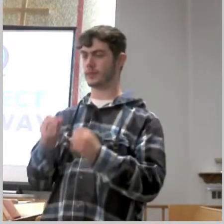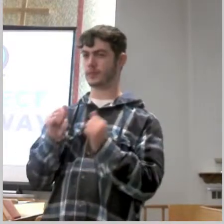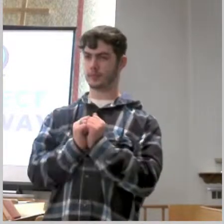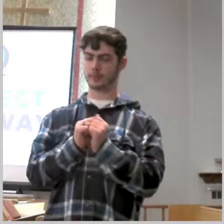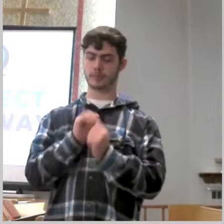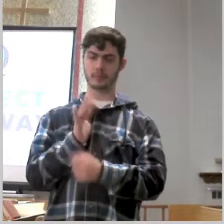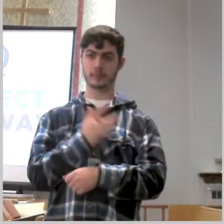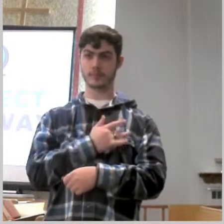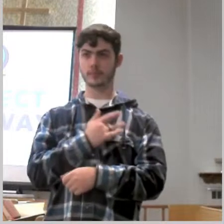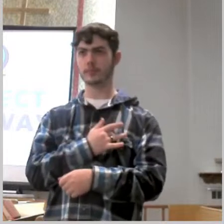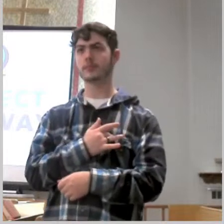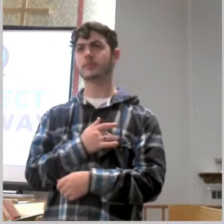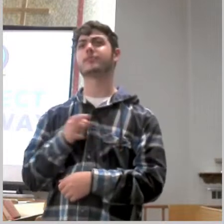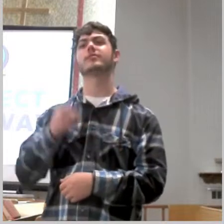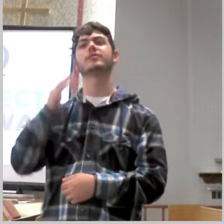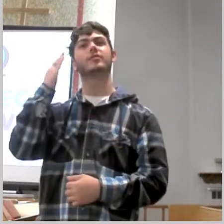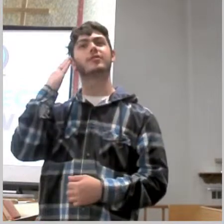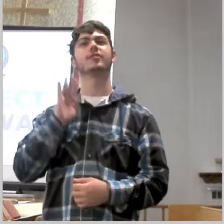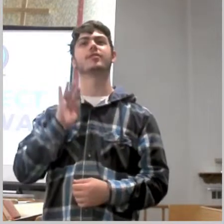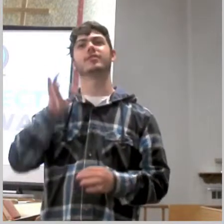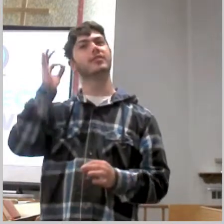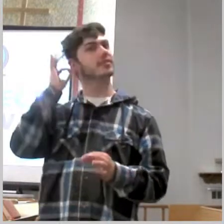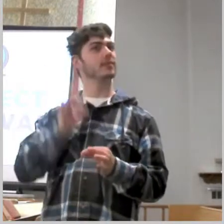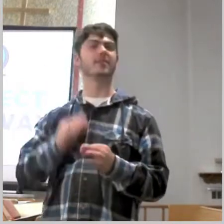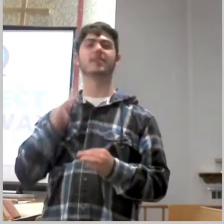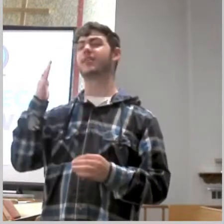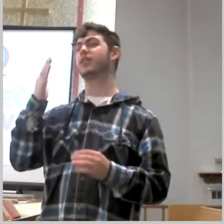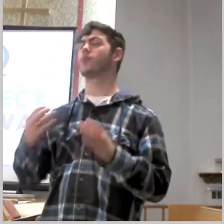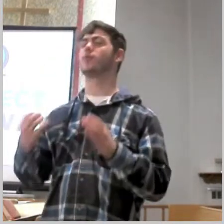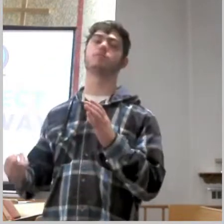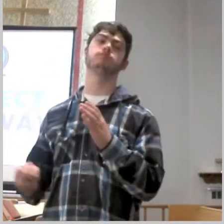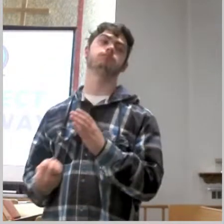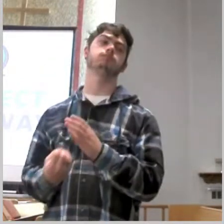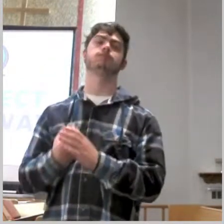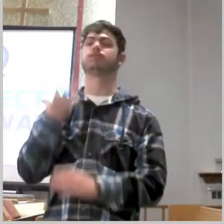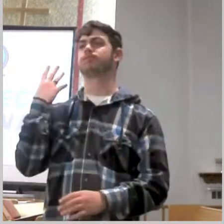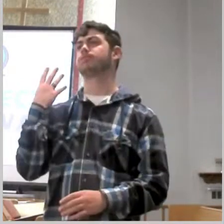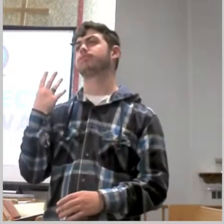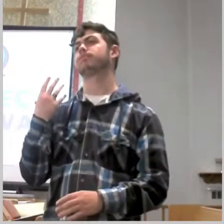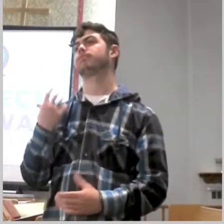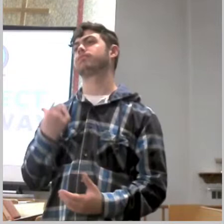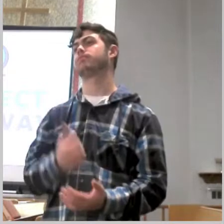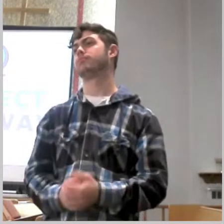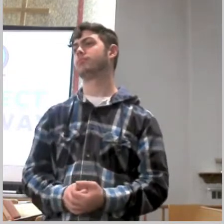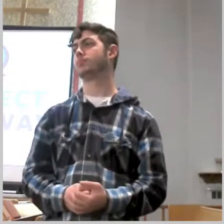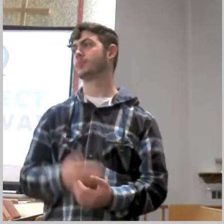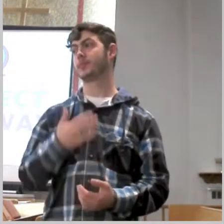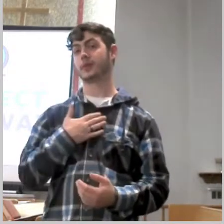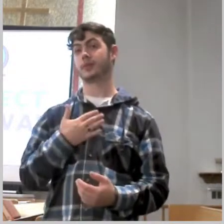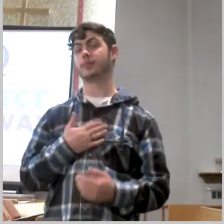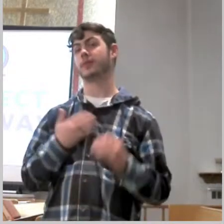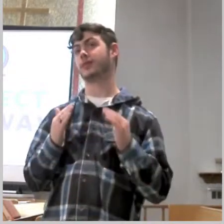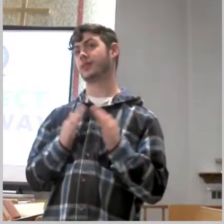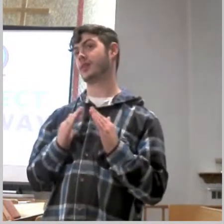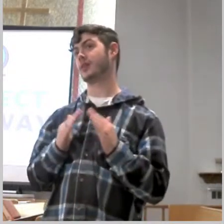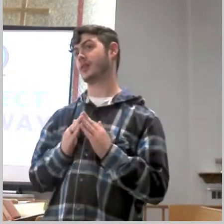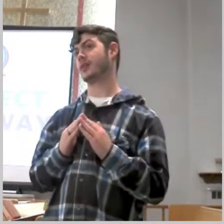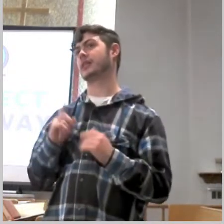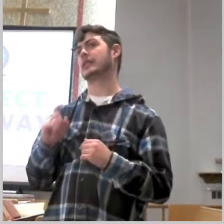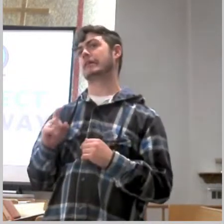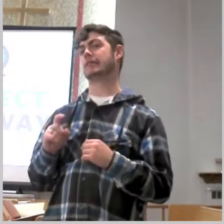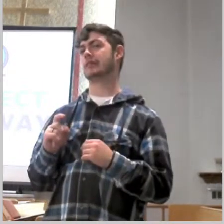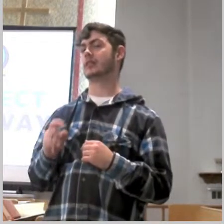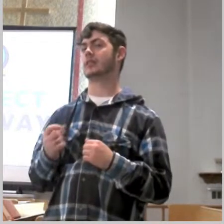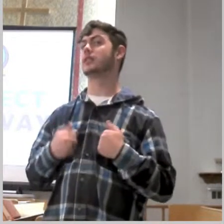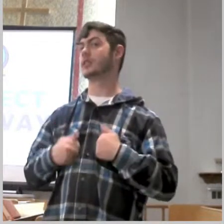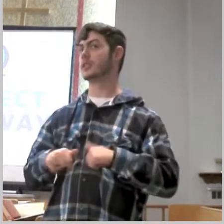Lord, you know that your faith is going to stretch. That's why my household, we had to give up quite a